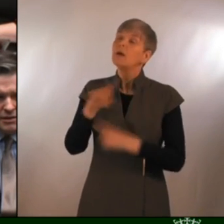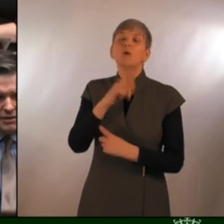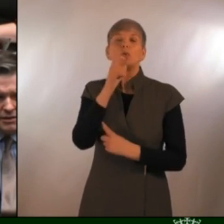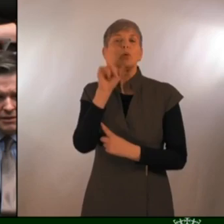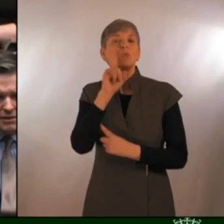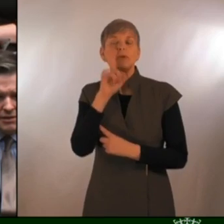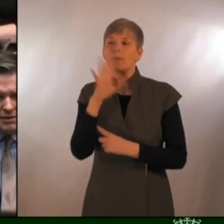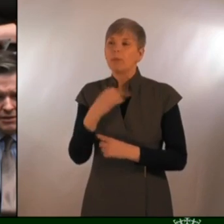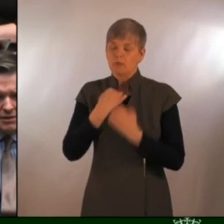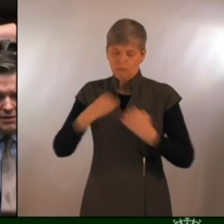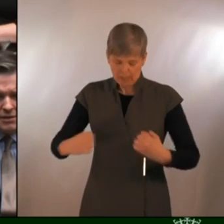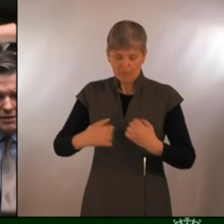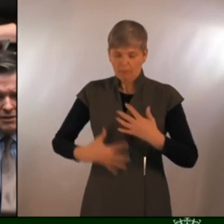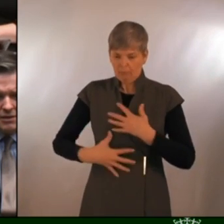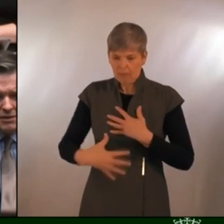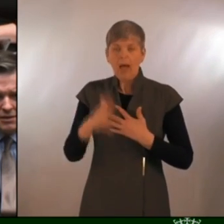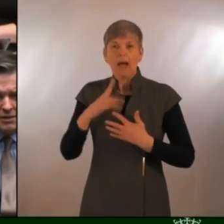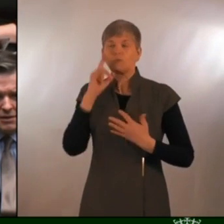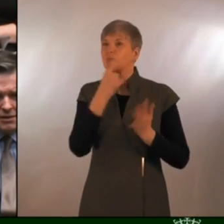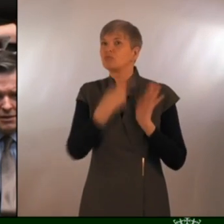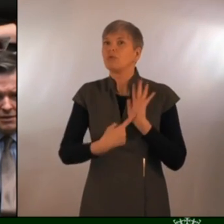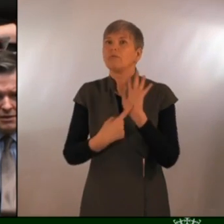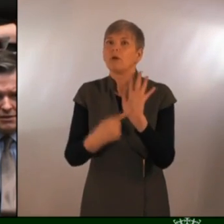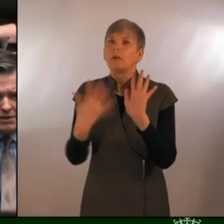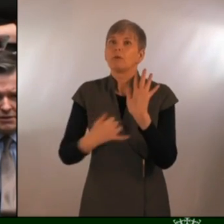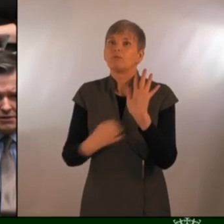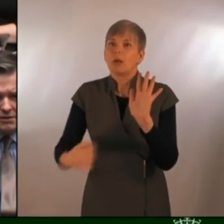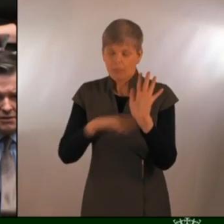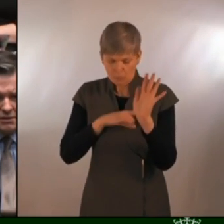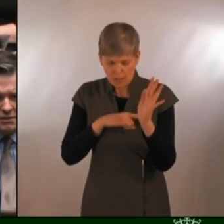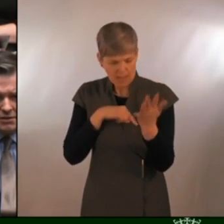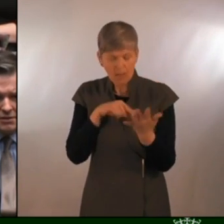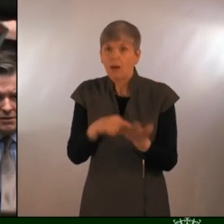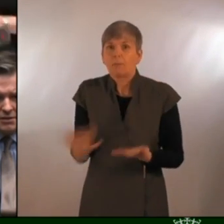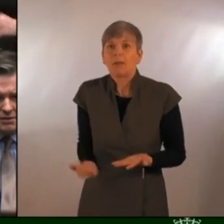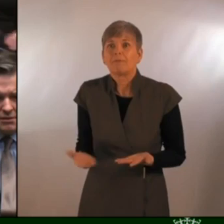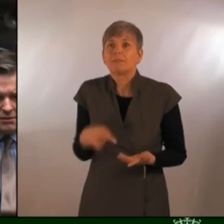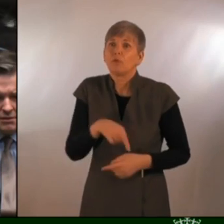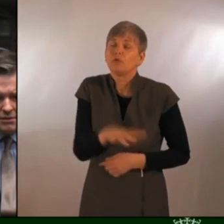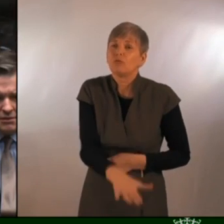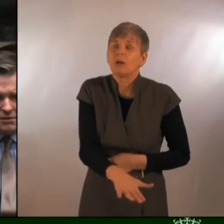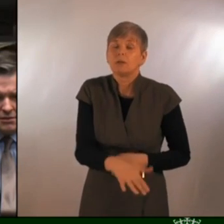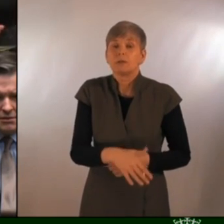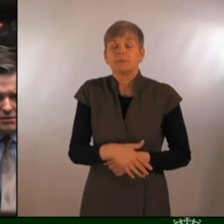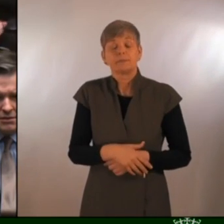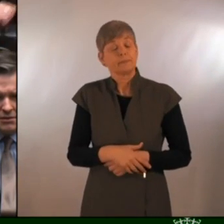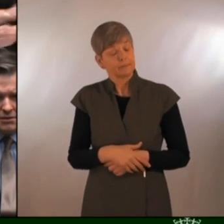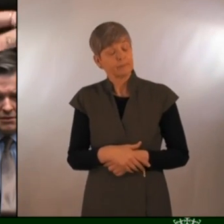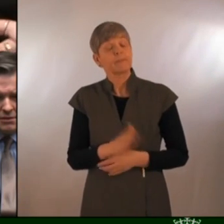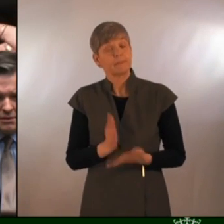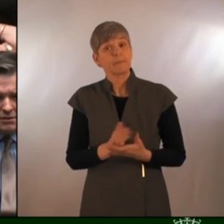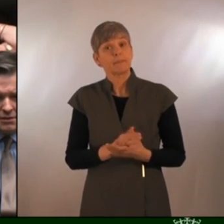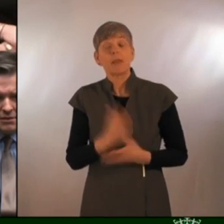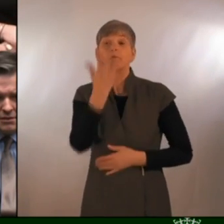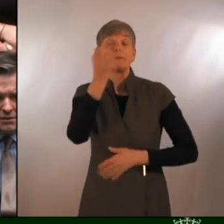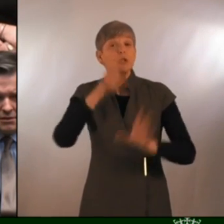rape have to prove they've been raped in order to get benefits for their child. 50 years ago, Mr. Speaker, the Labour Minister